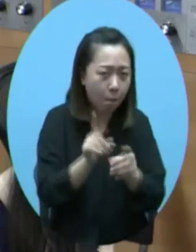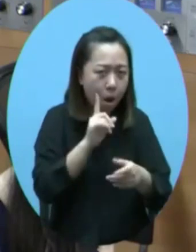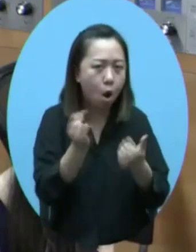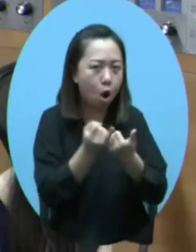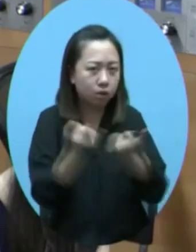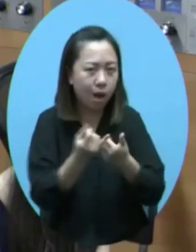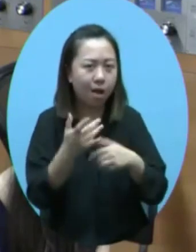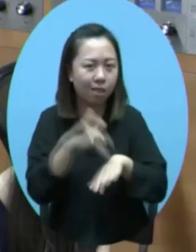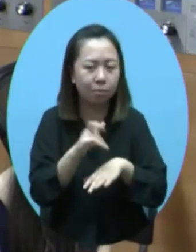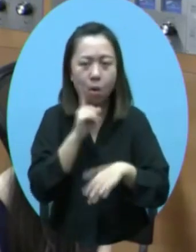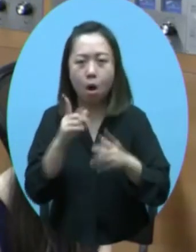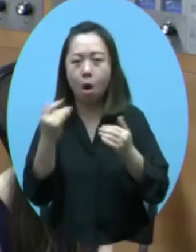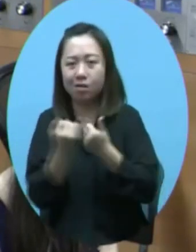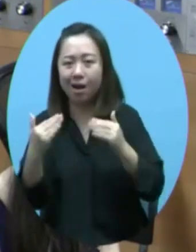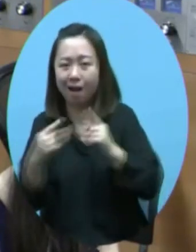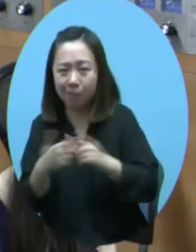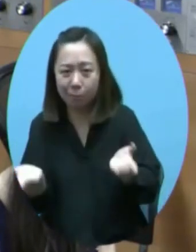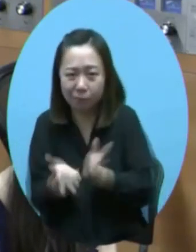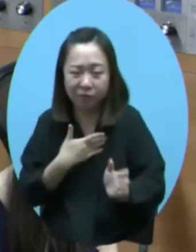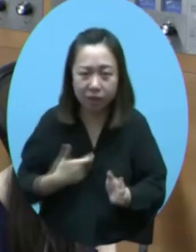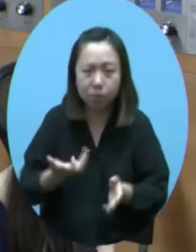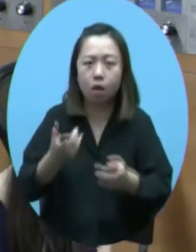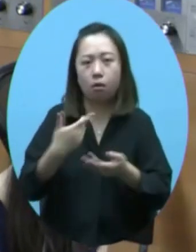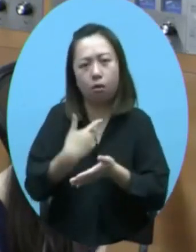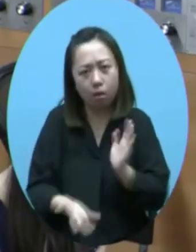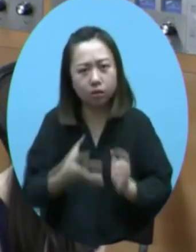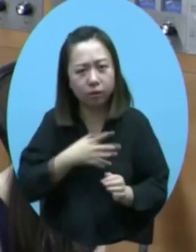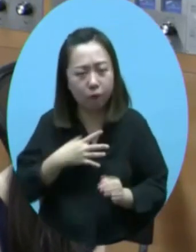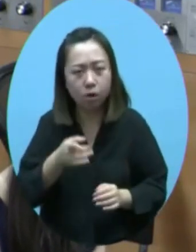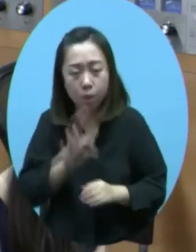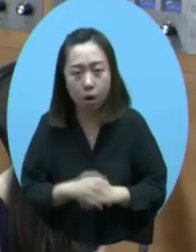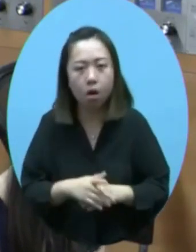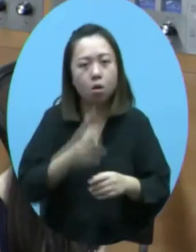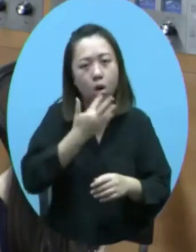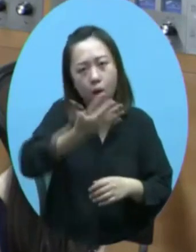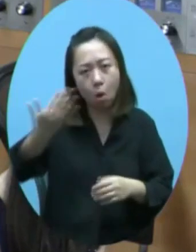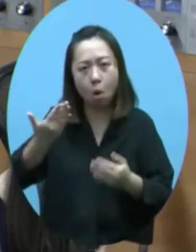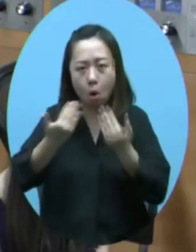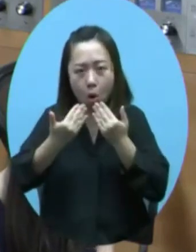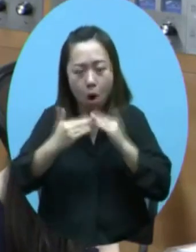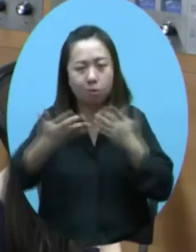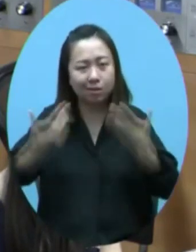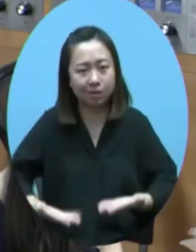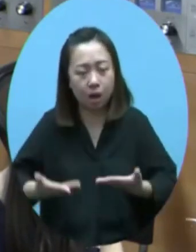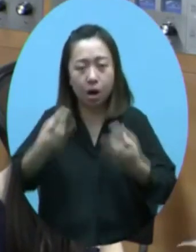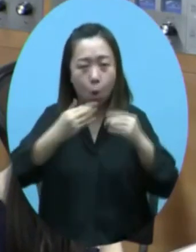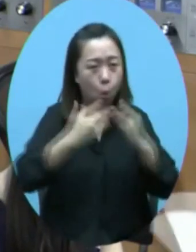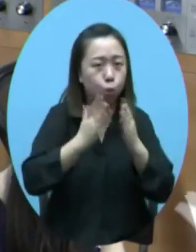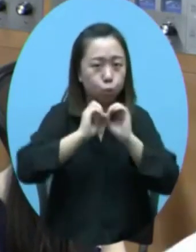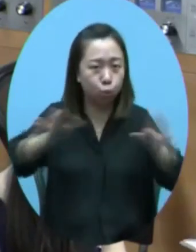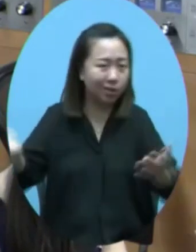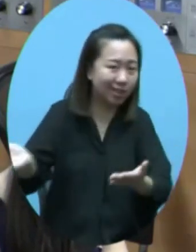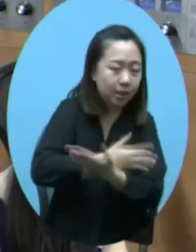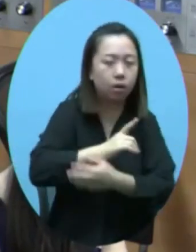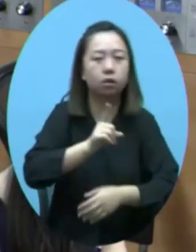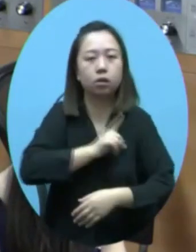as students confirmed or the close contacts or students confirmed? And how many of the schools